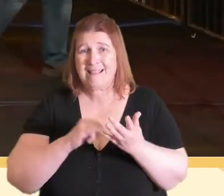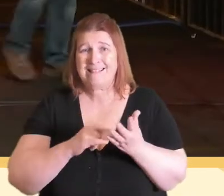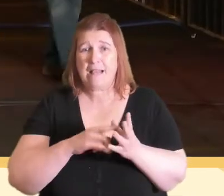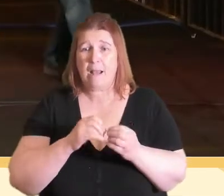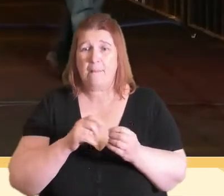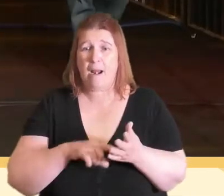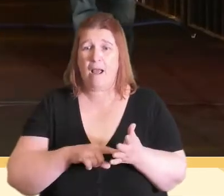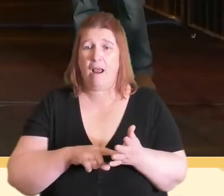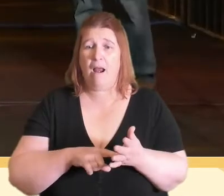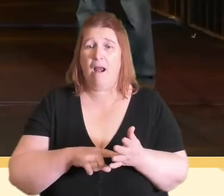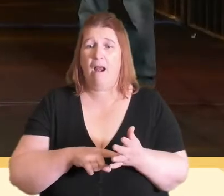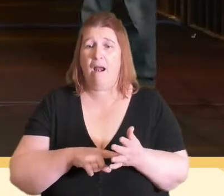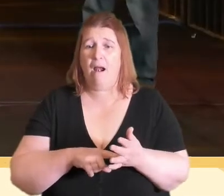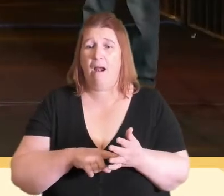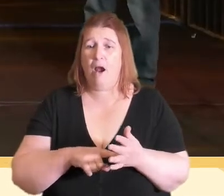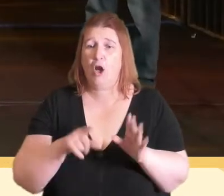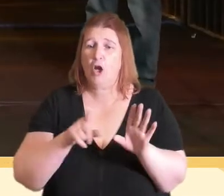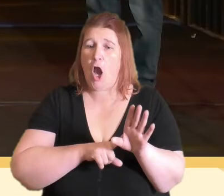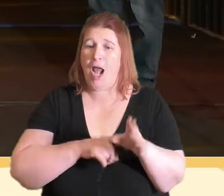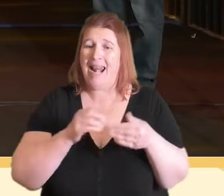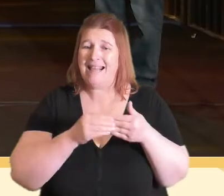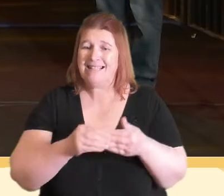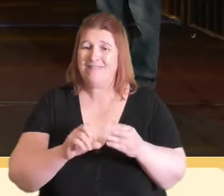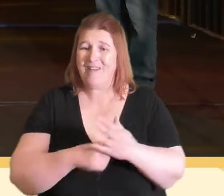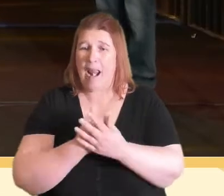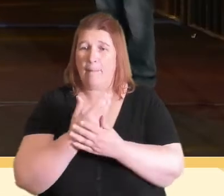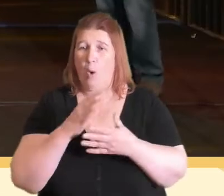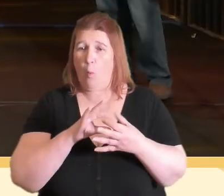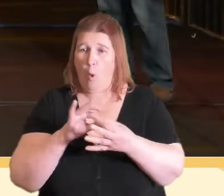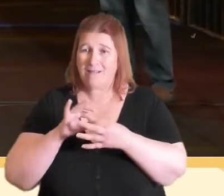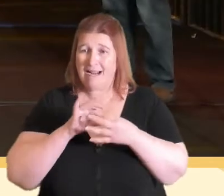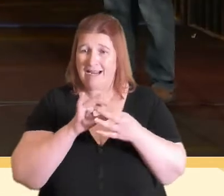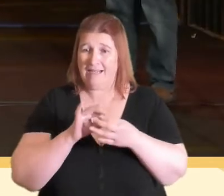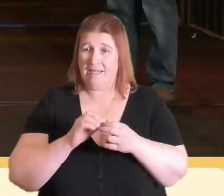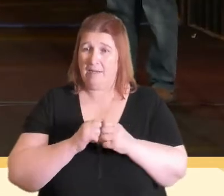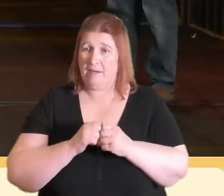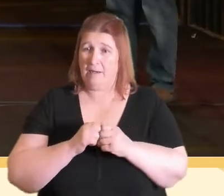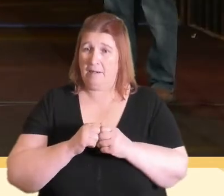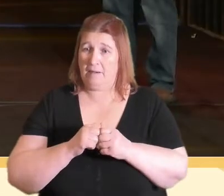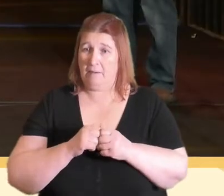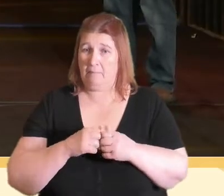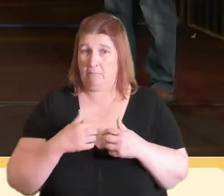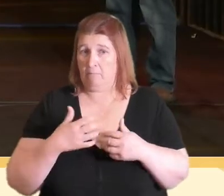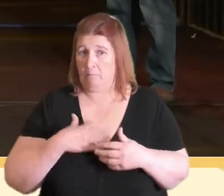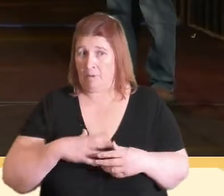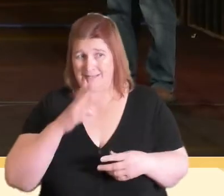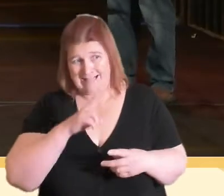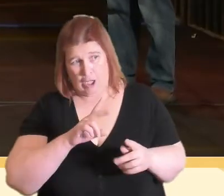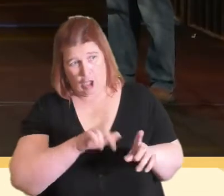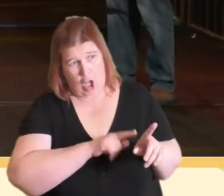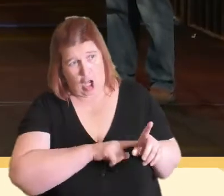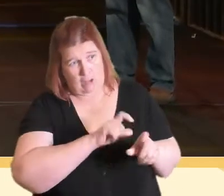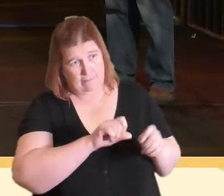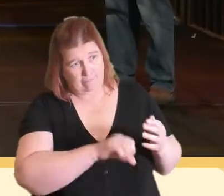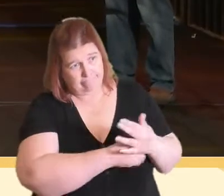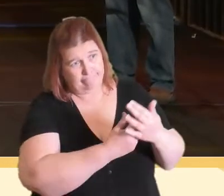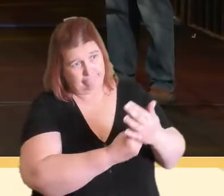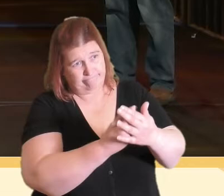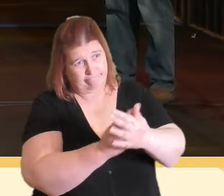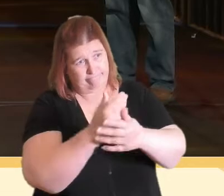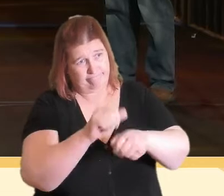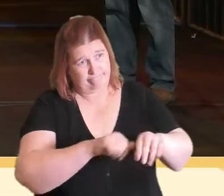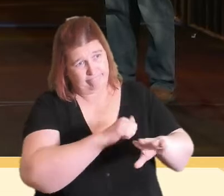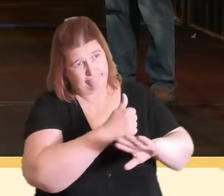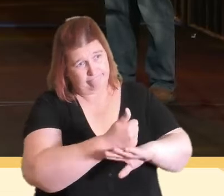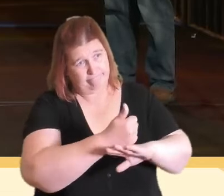Leaders Development Coordinator. And yeah, I think that's me, passionate about young adults, growing as disciples of